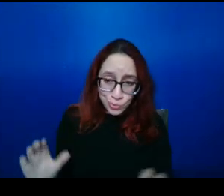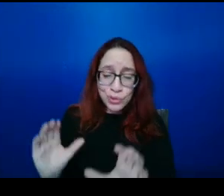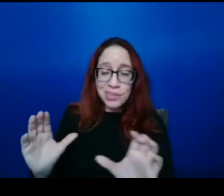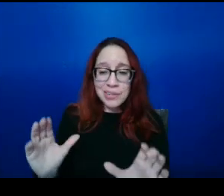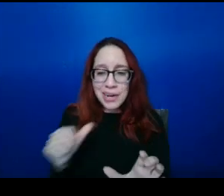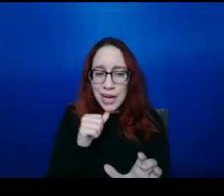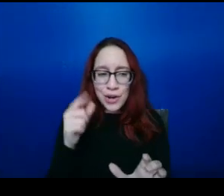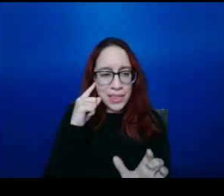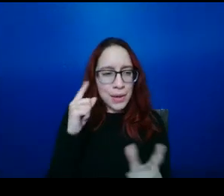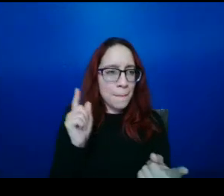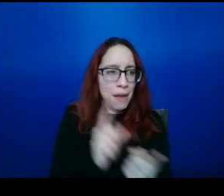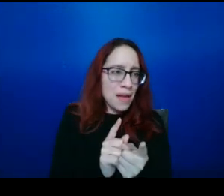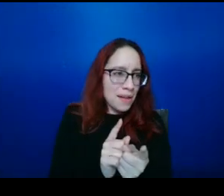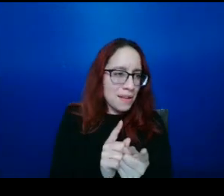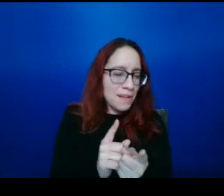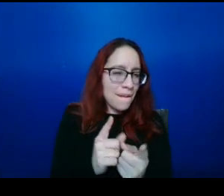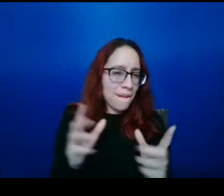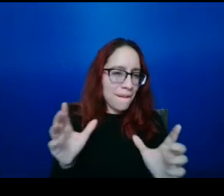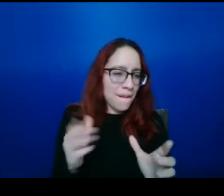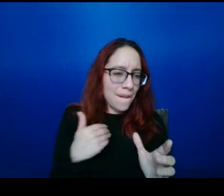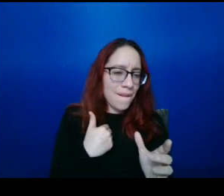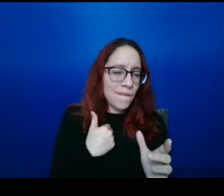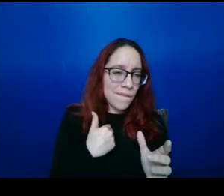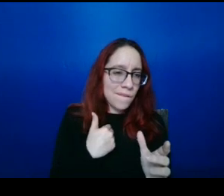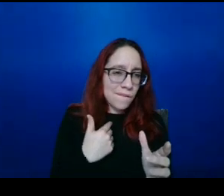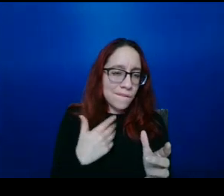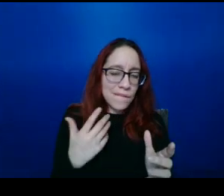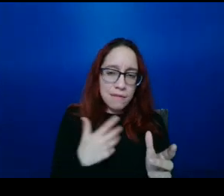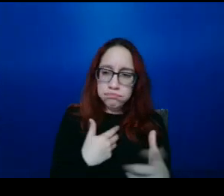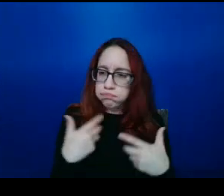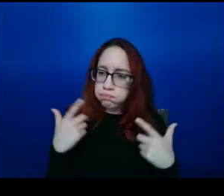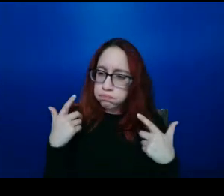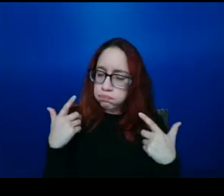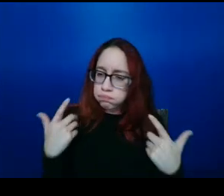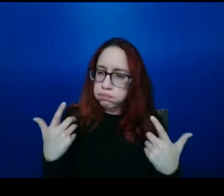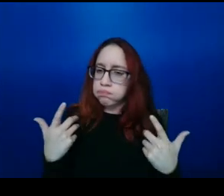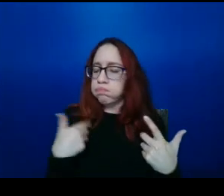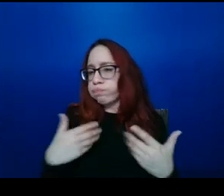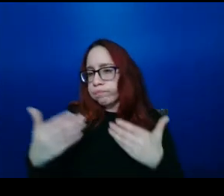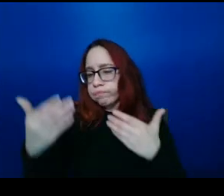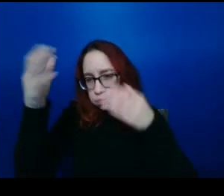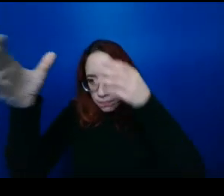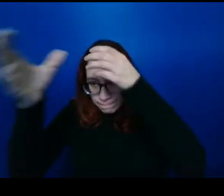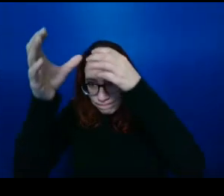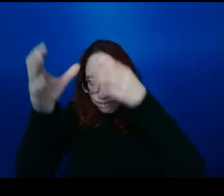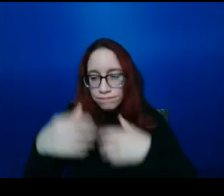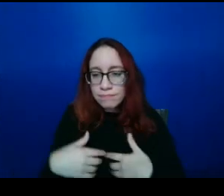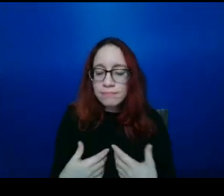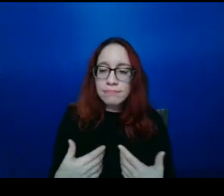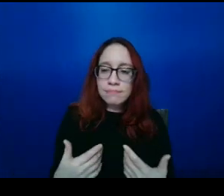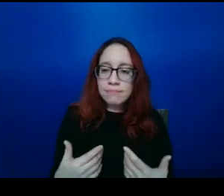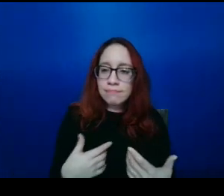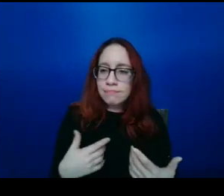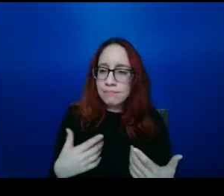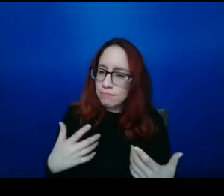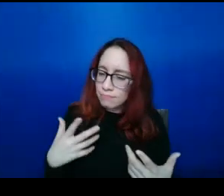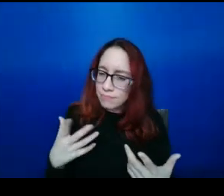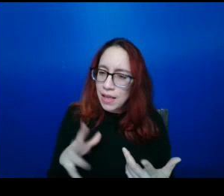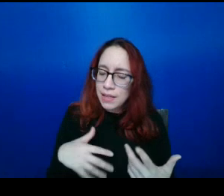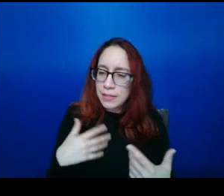don't think I've met anybody that has the clout and the knowledge and the